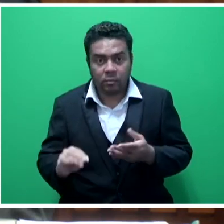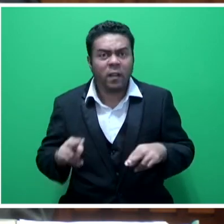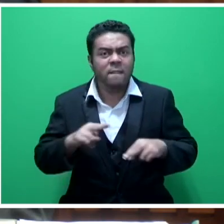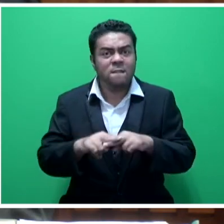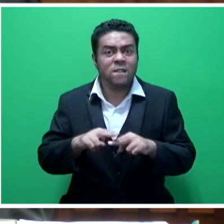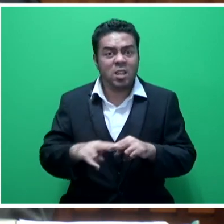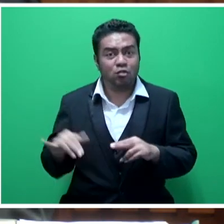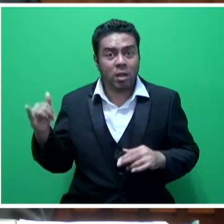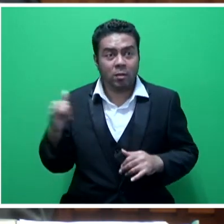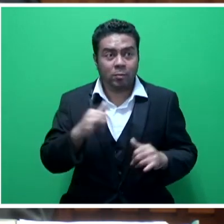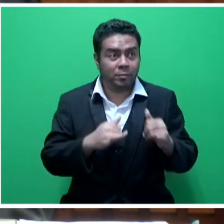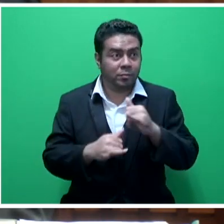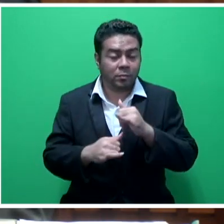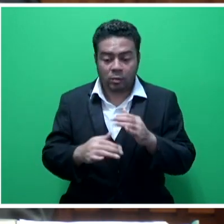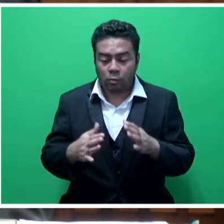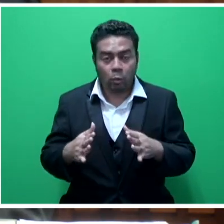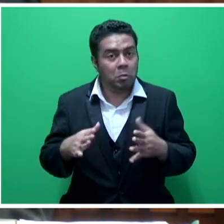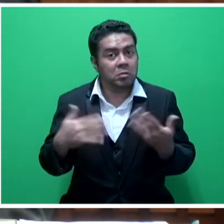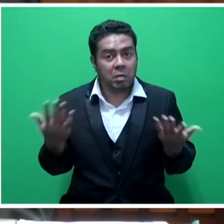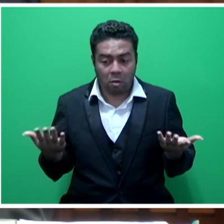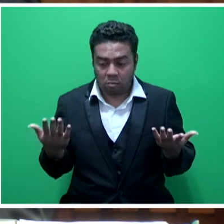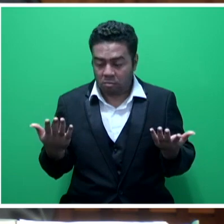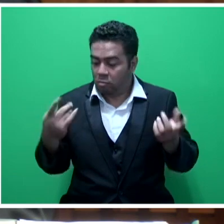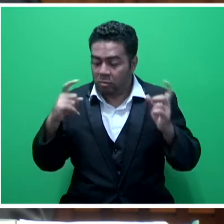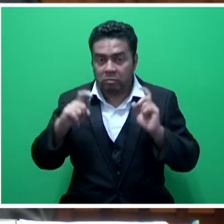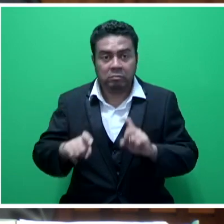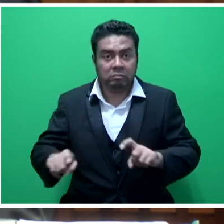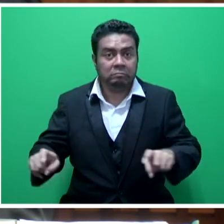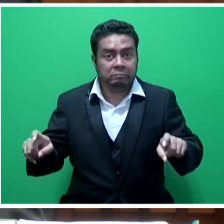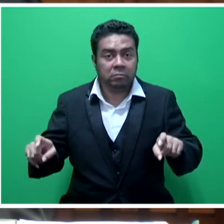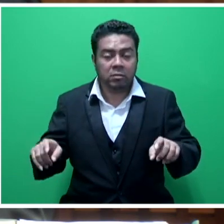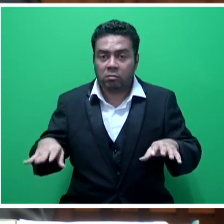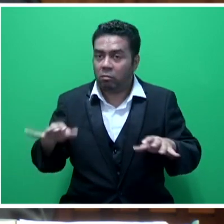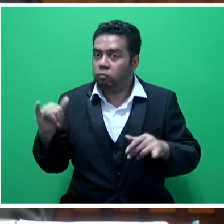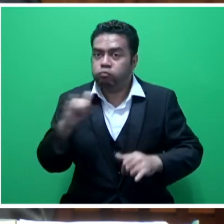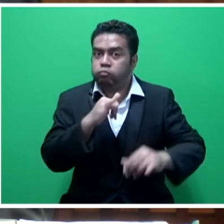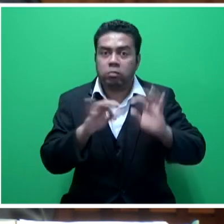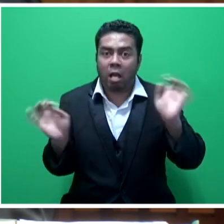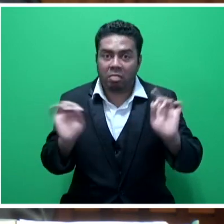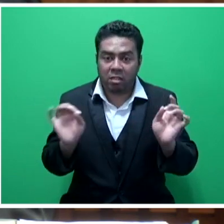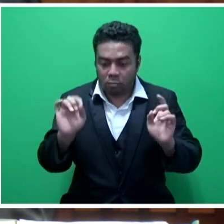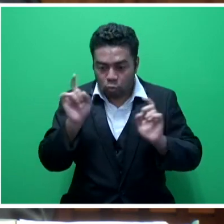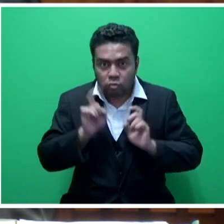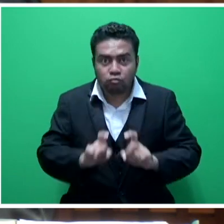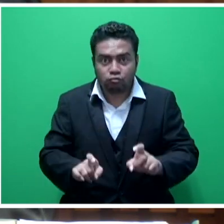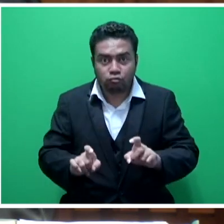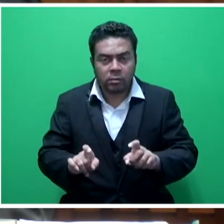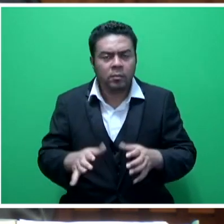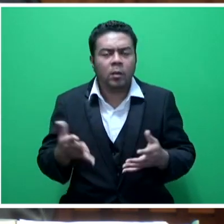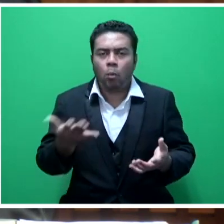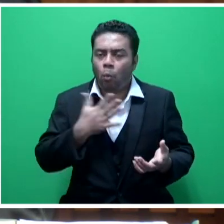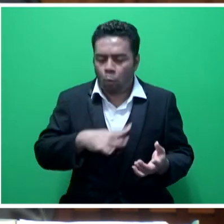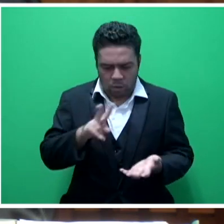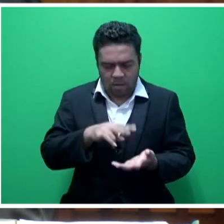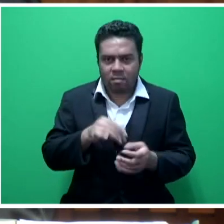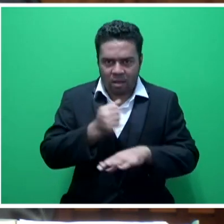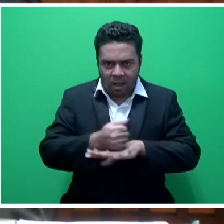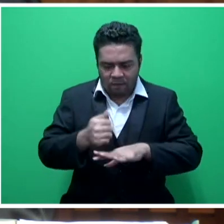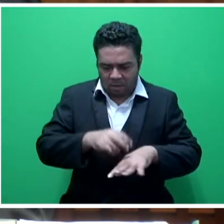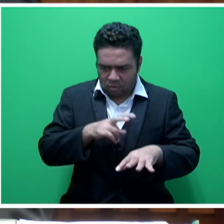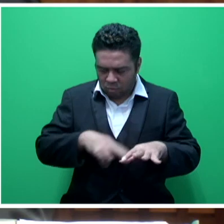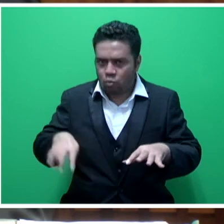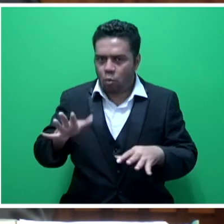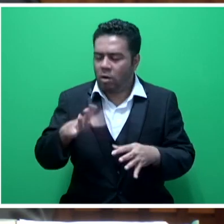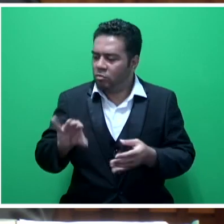Airways fleet mostly grounded and monthly fixed costs needing to be paid, Mr. Speaker, sir, we stepped in to save our carrier. Following